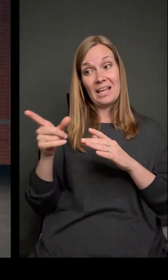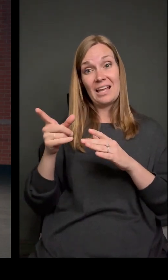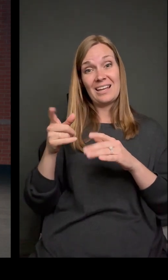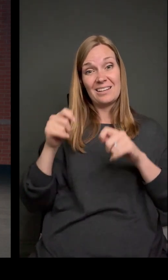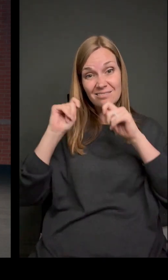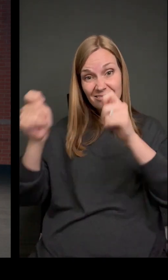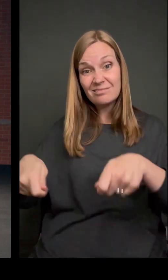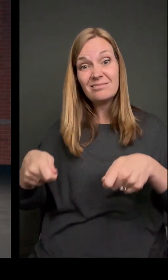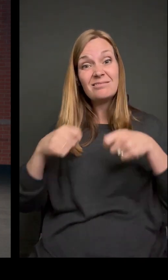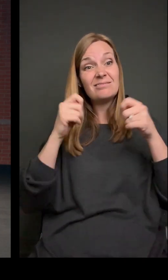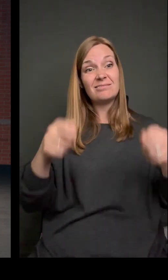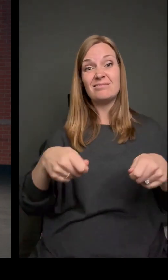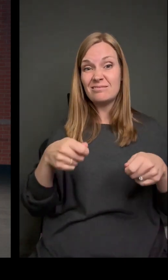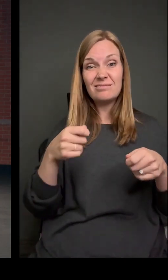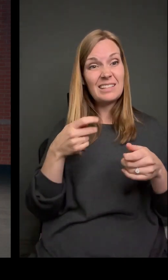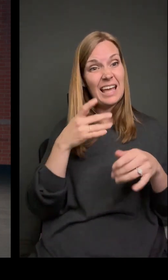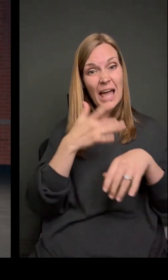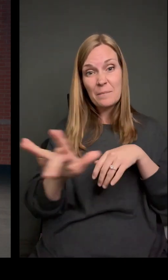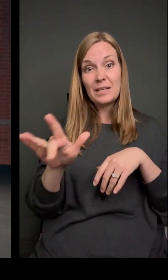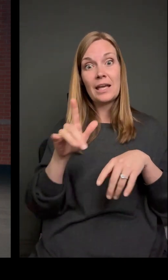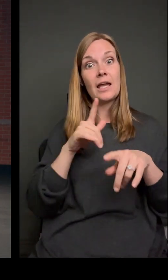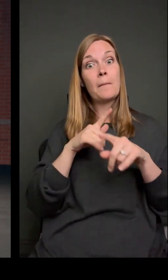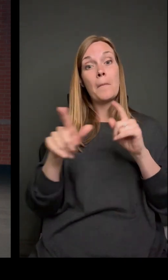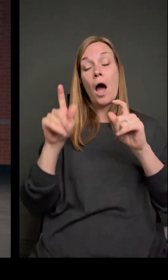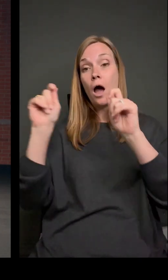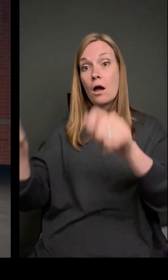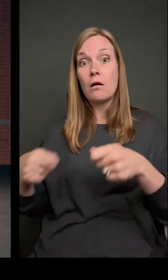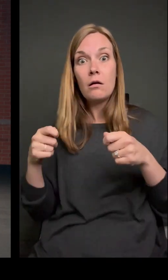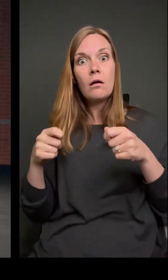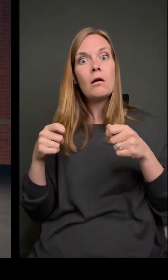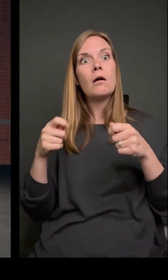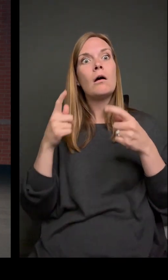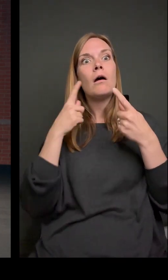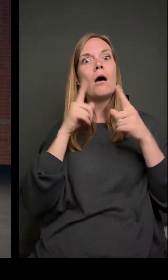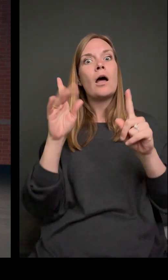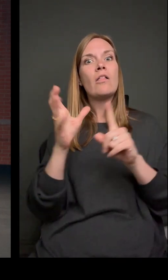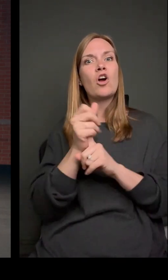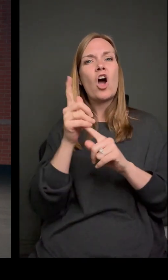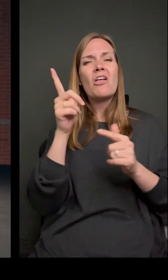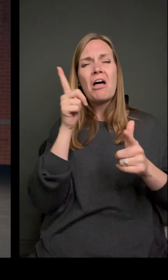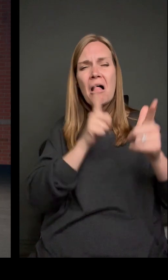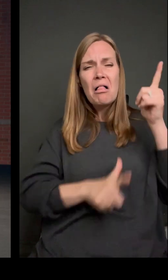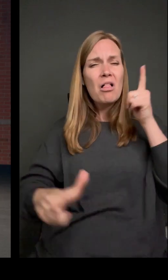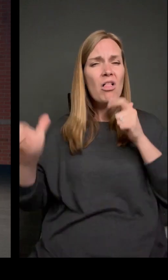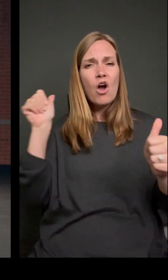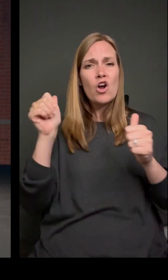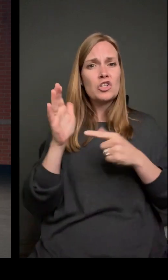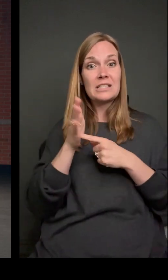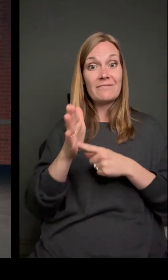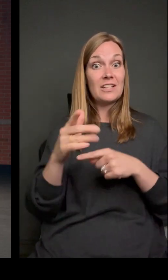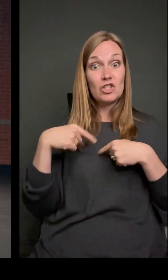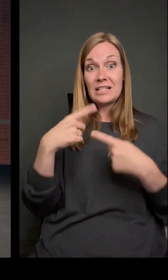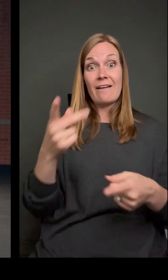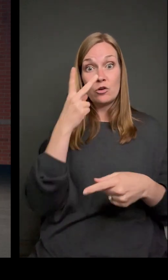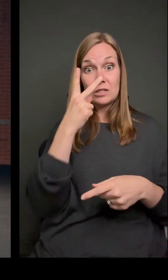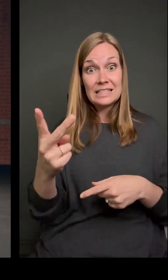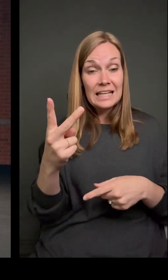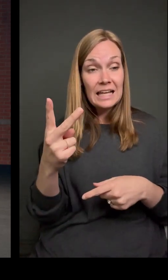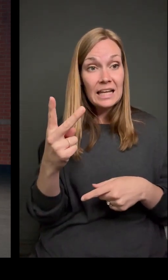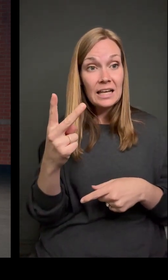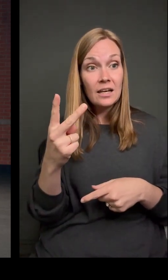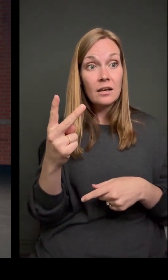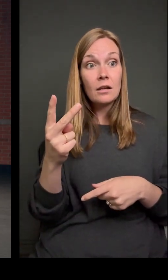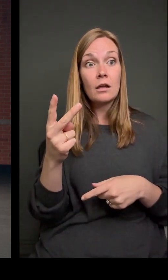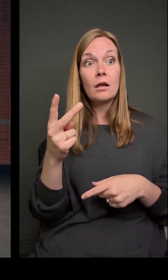empty, this time he found that it had in it the largest fish that he had ever seen. That turned out not